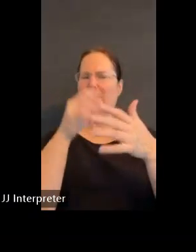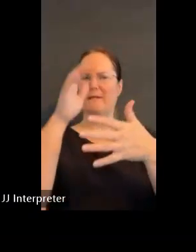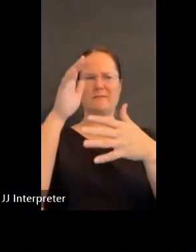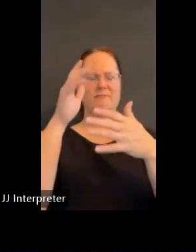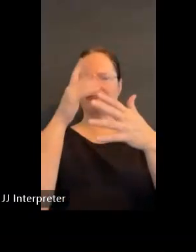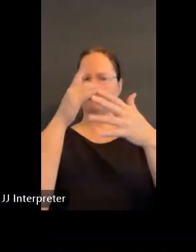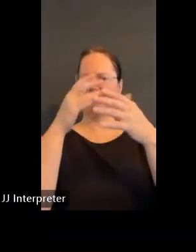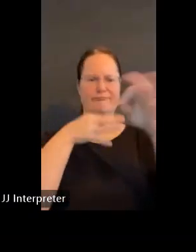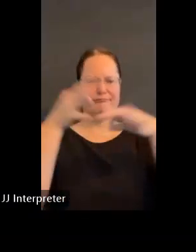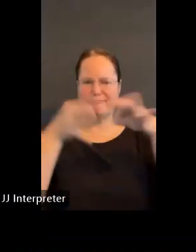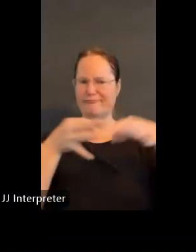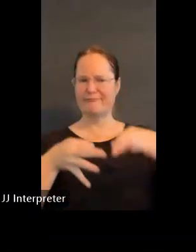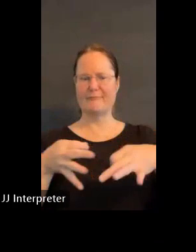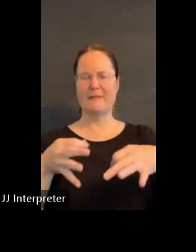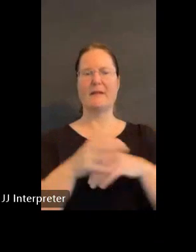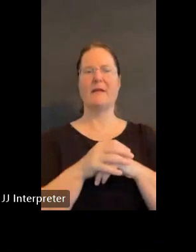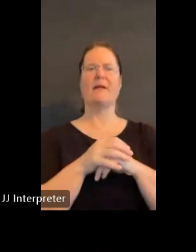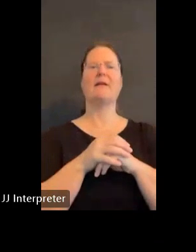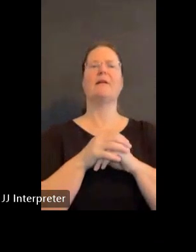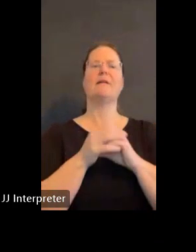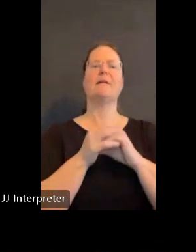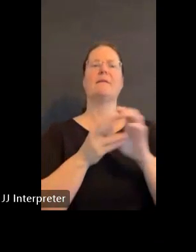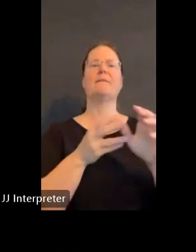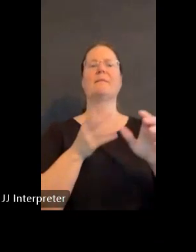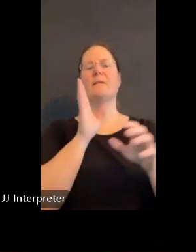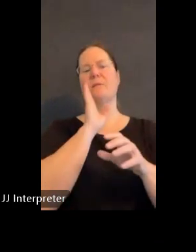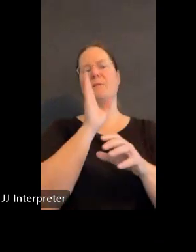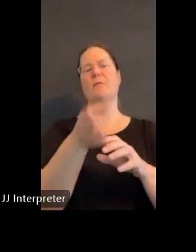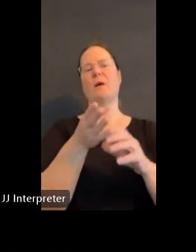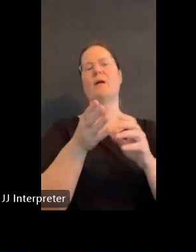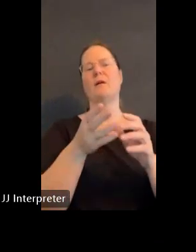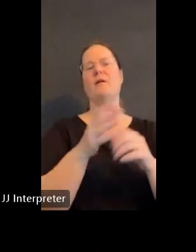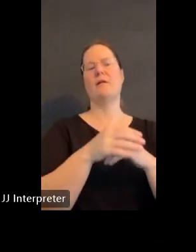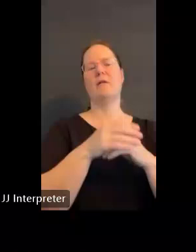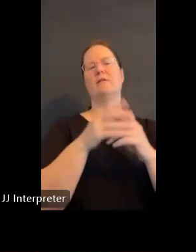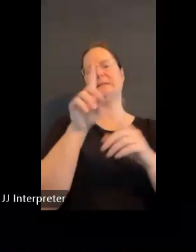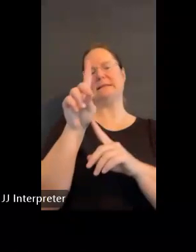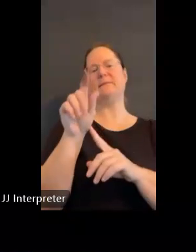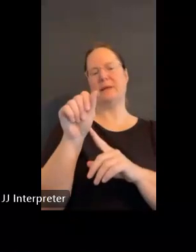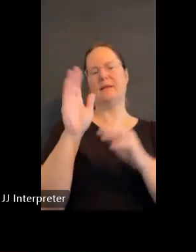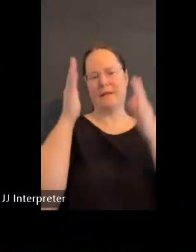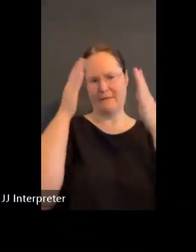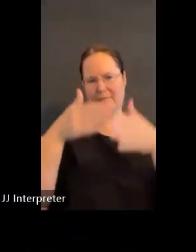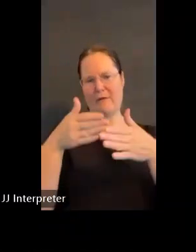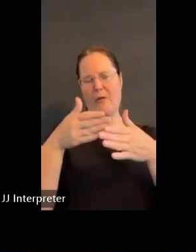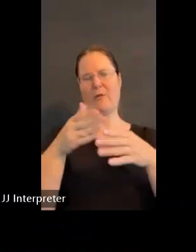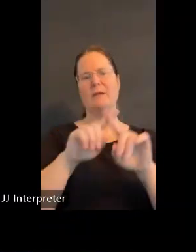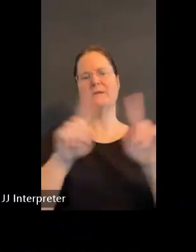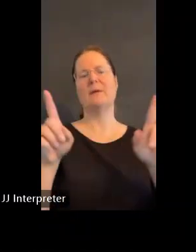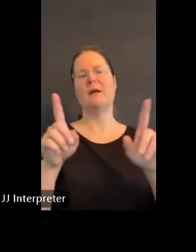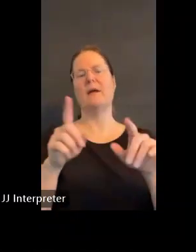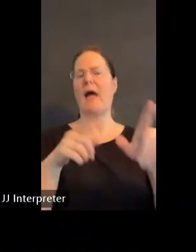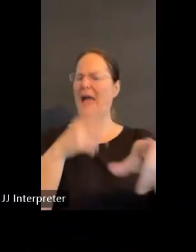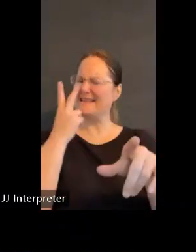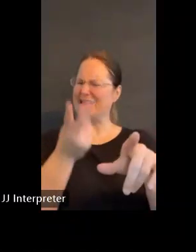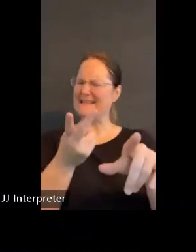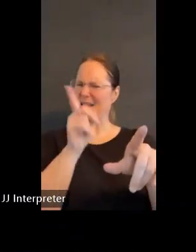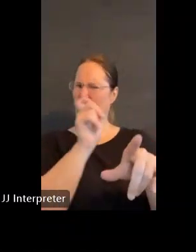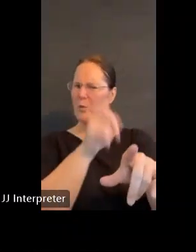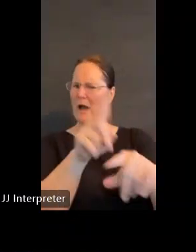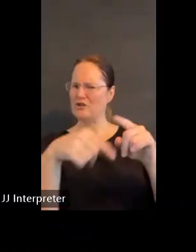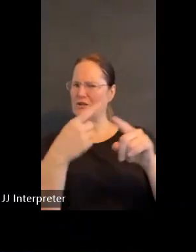spend the bulk of our time on individuals with disabilities. I do see a question in the chat about medical